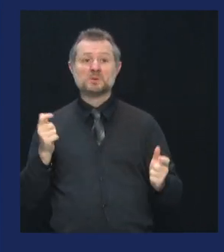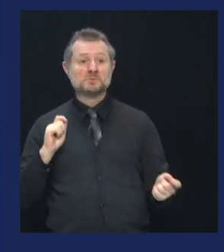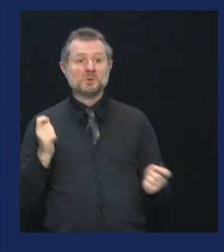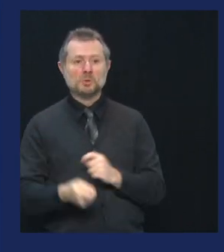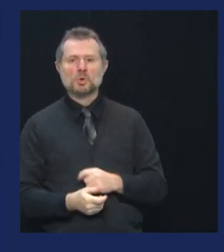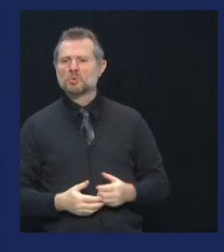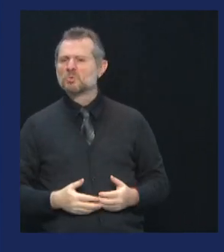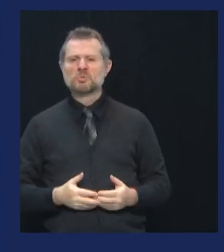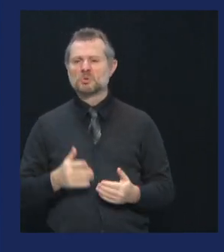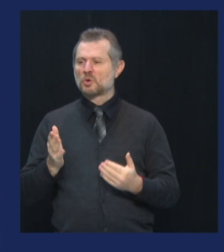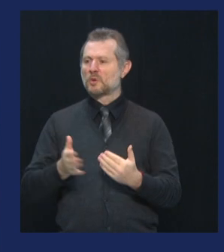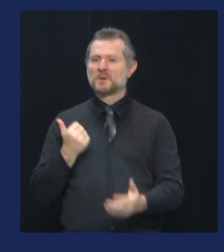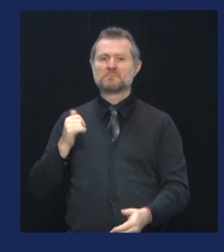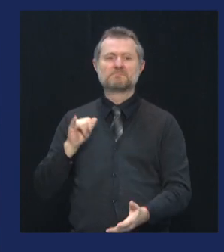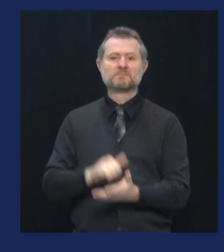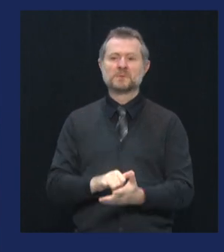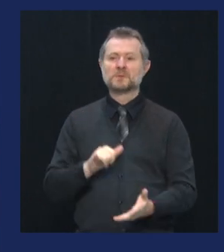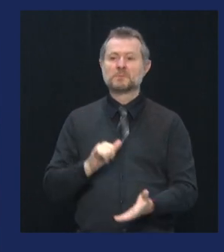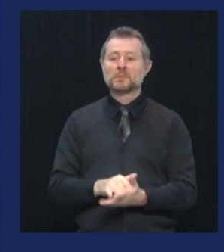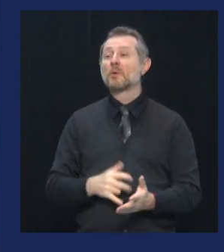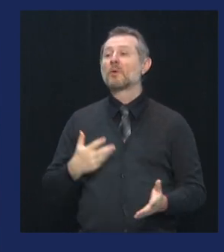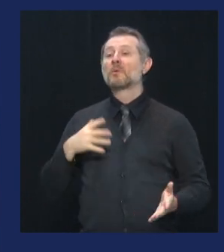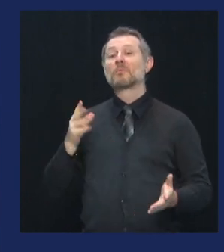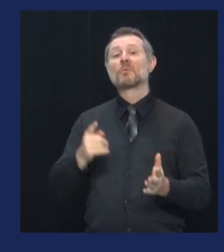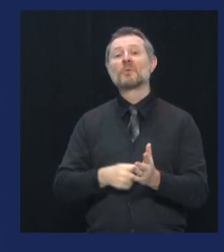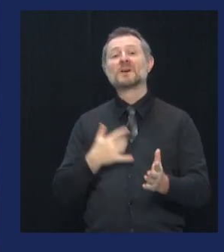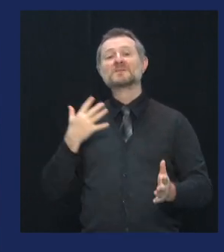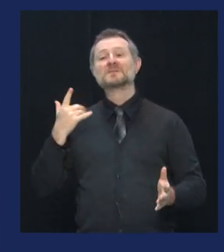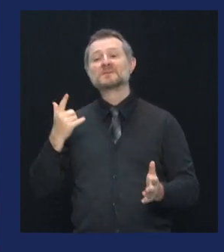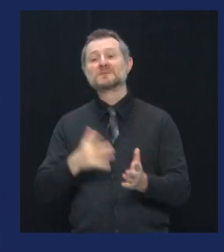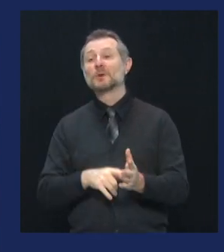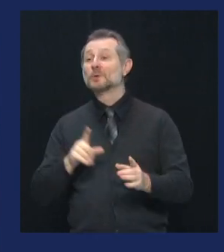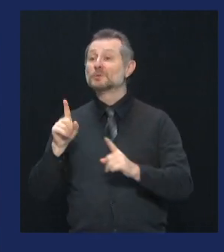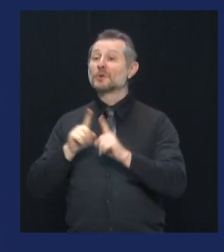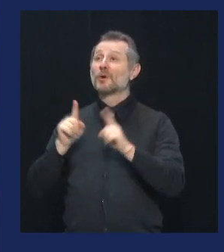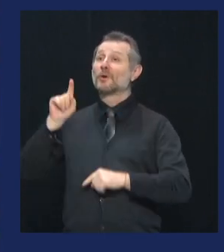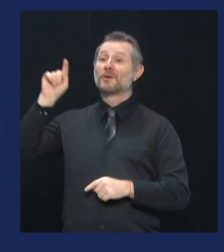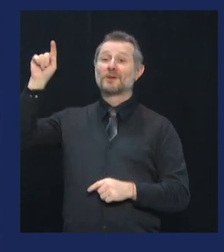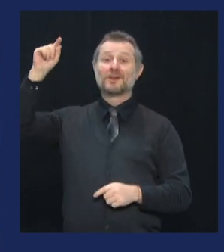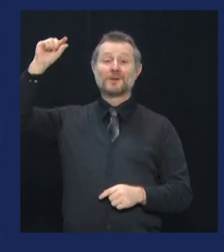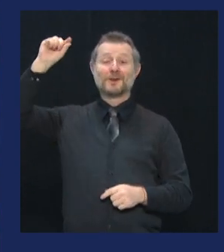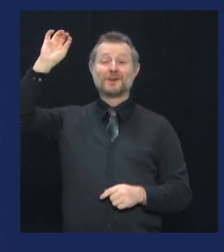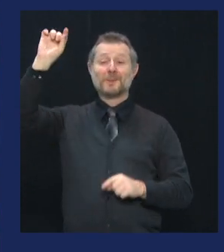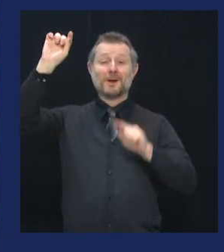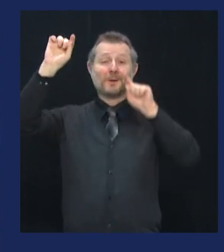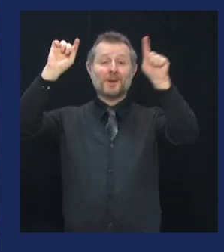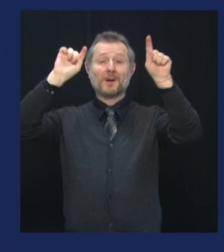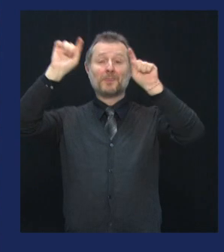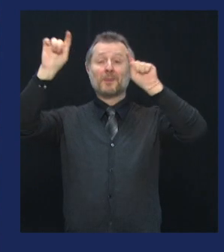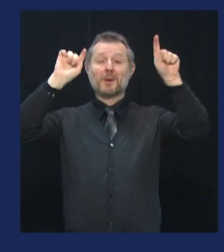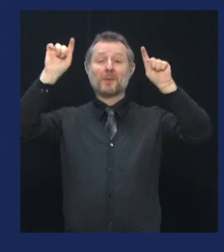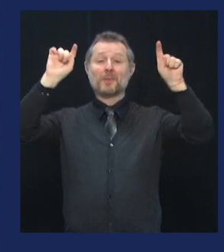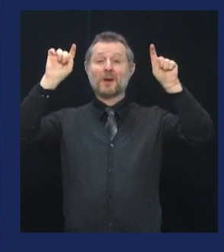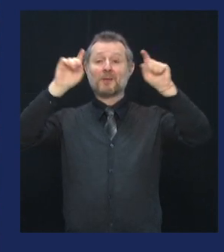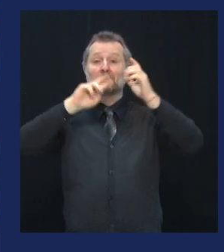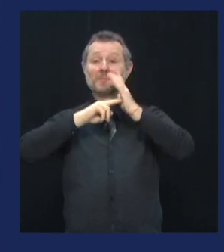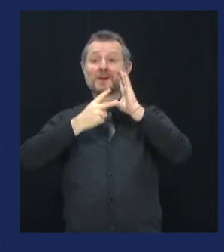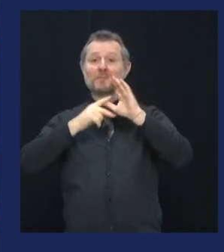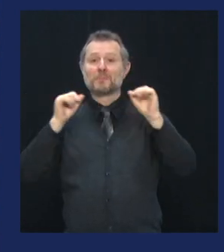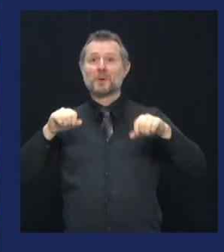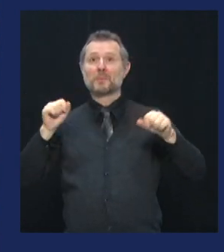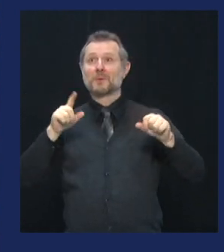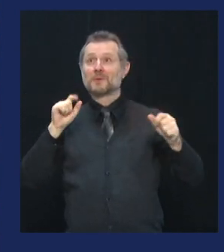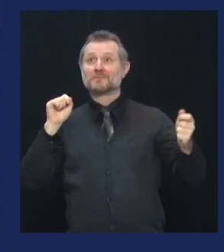up, the forces align, and there is a chance for change, change that is meaningful and radical